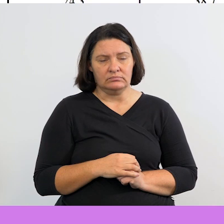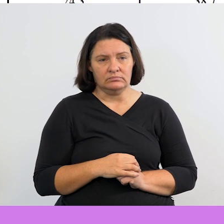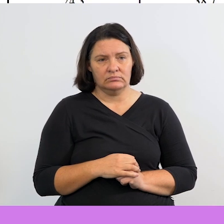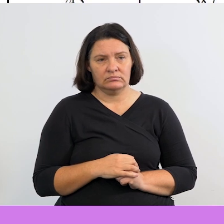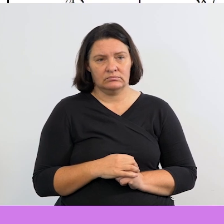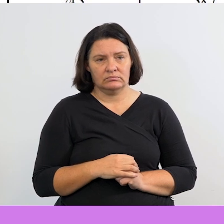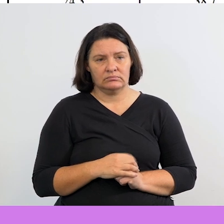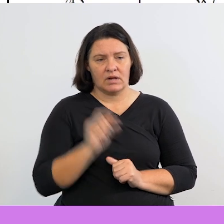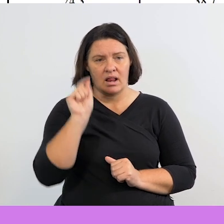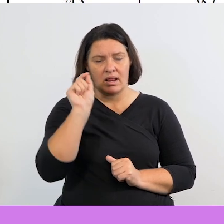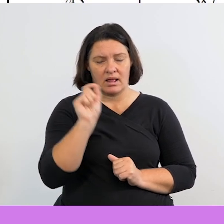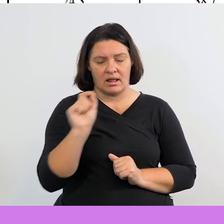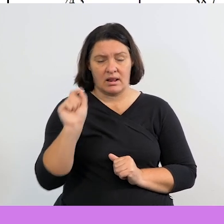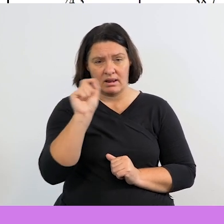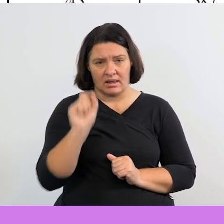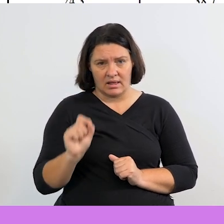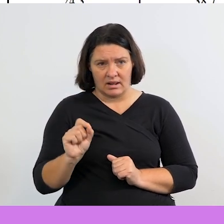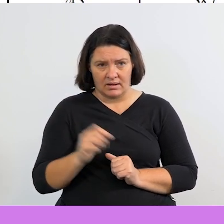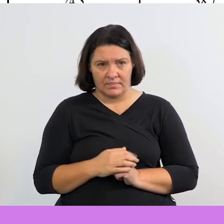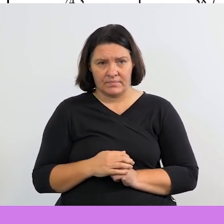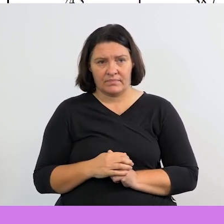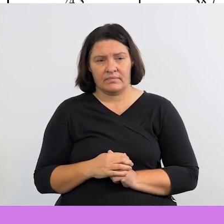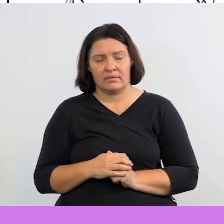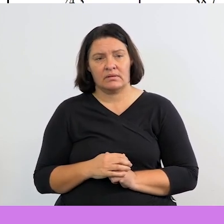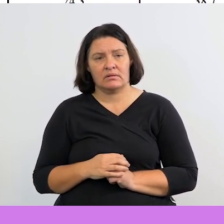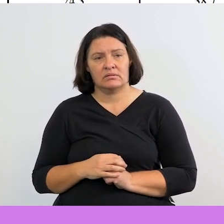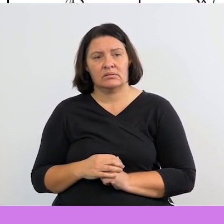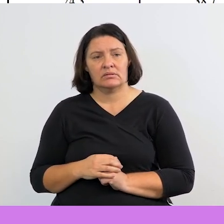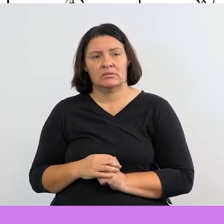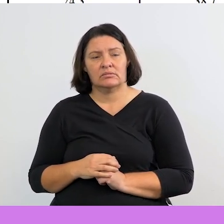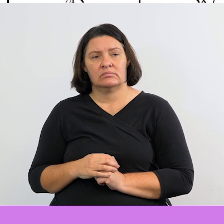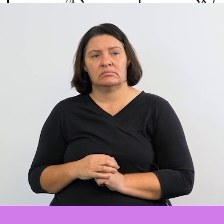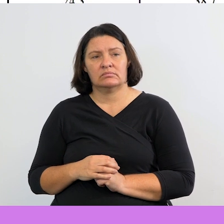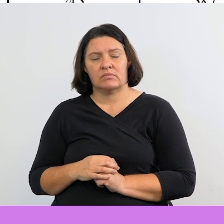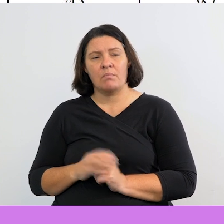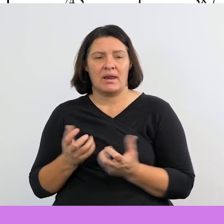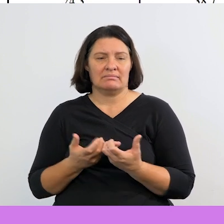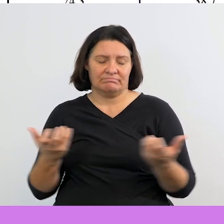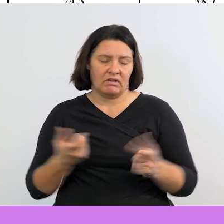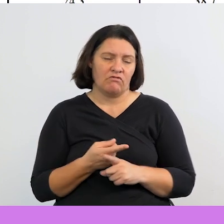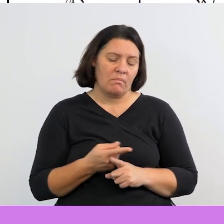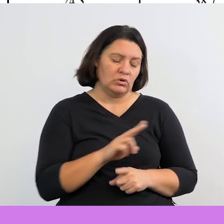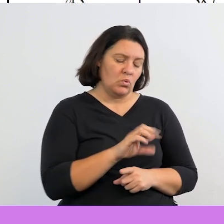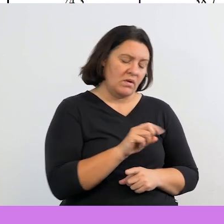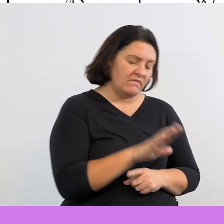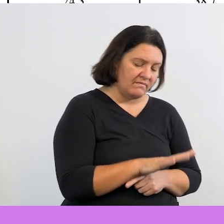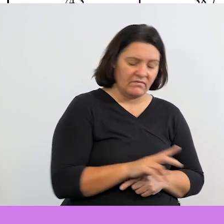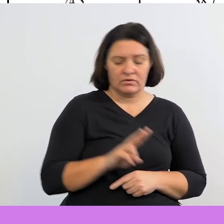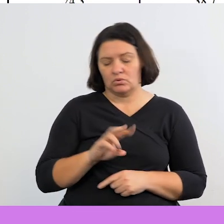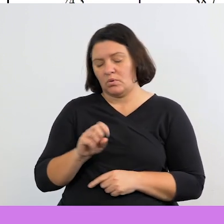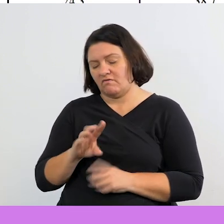therefore, I'll just do it as a dotted line to basically distinguish it from